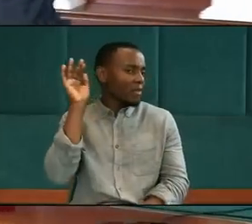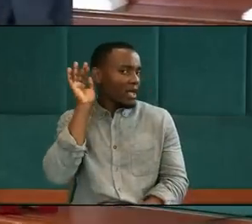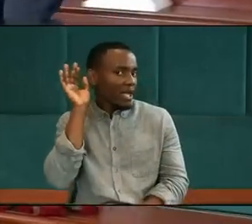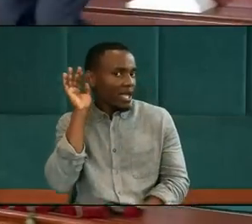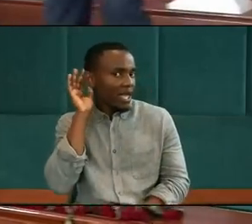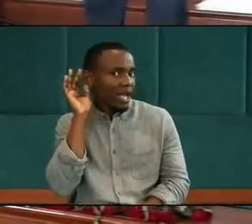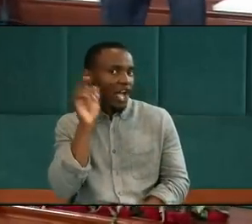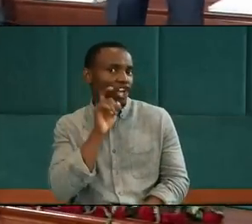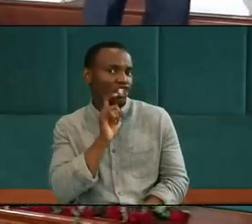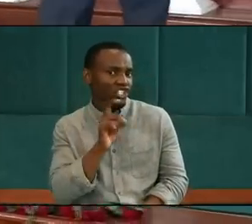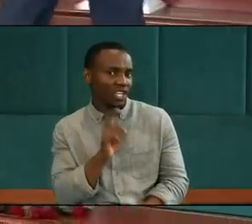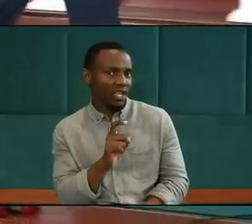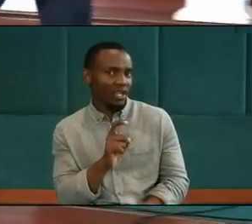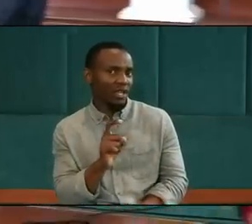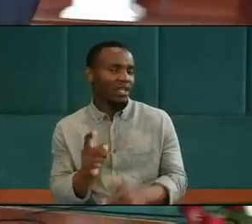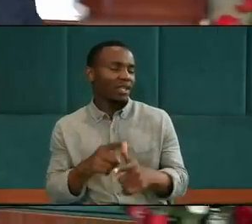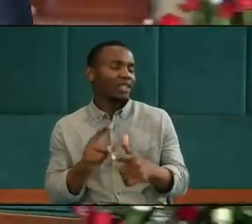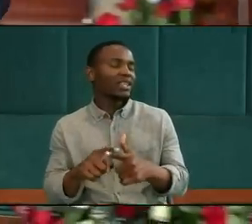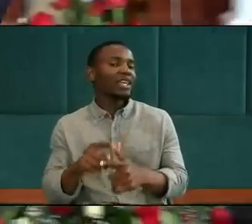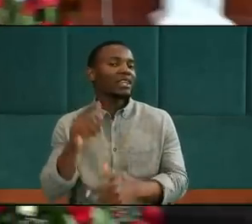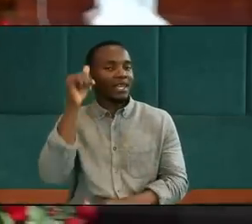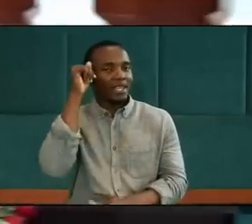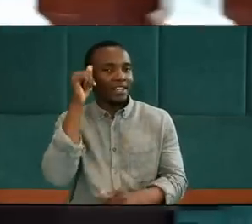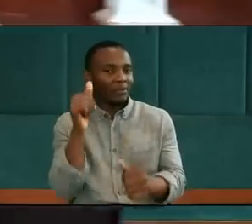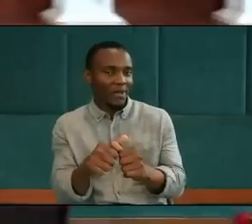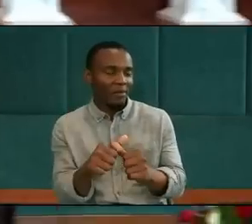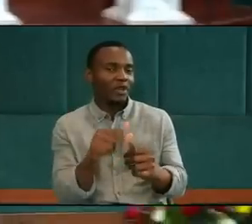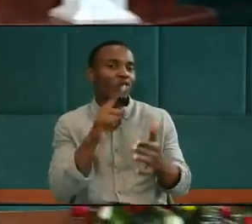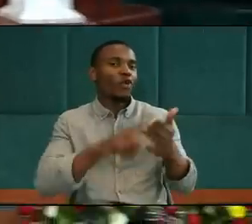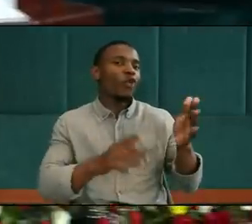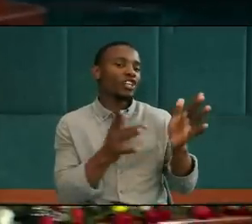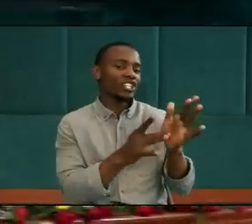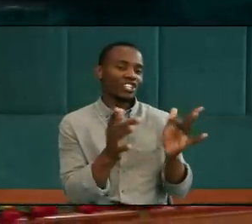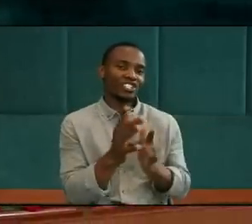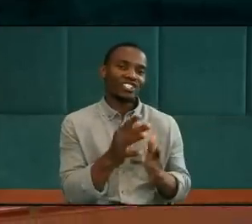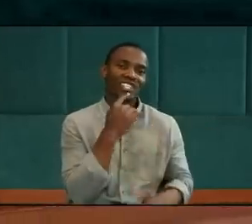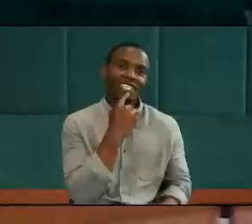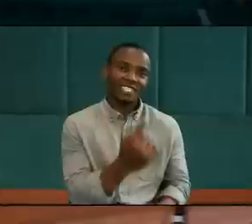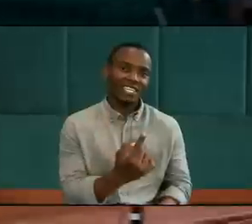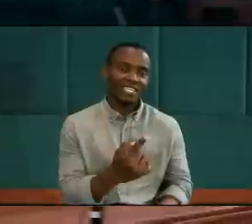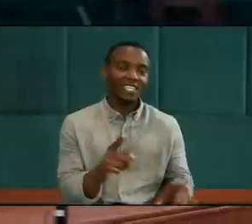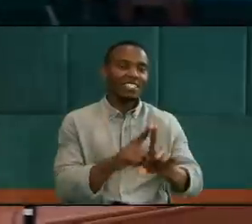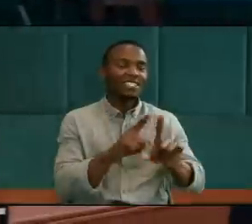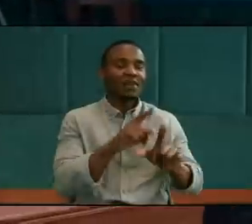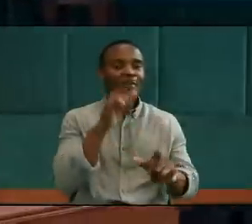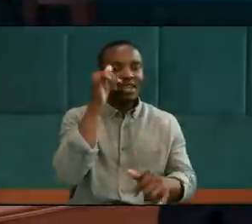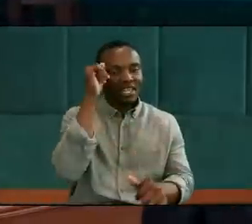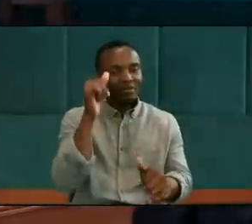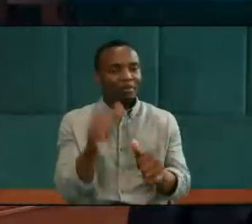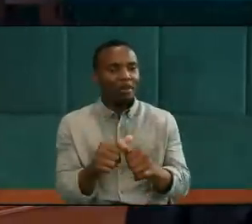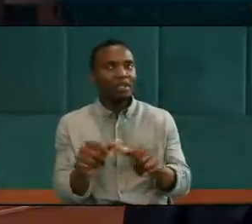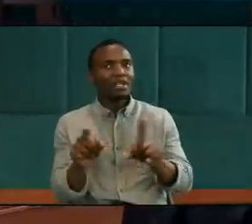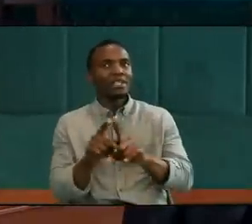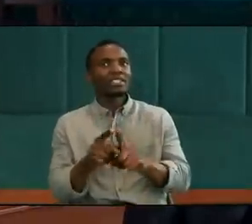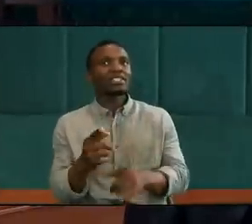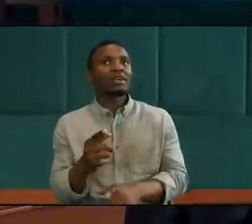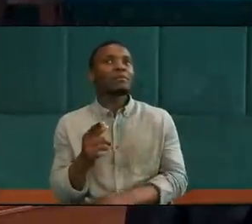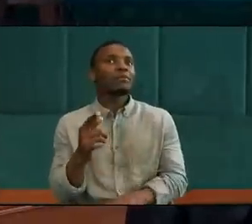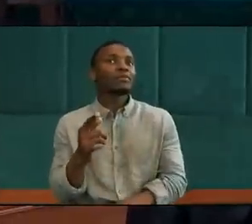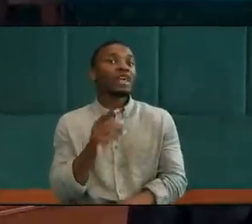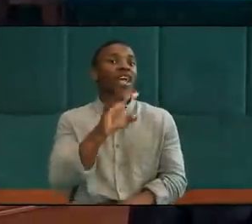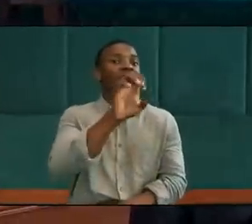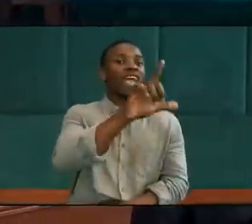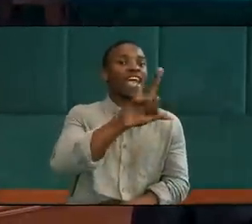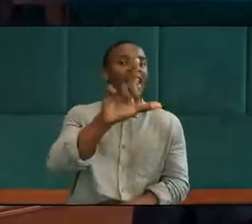when Peter heard the rooster crow, he remembered that Jesus gave him the warning. And he looked. Hey, Ellen White jumps